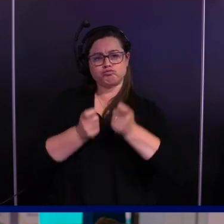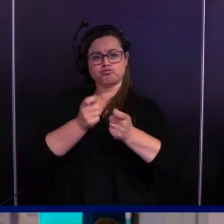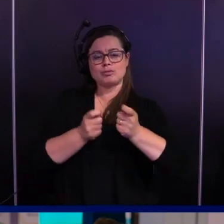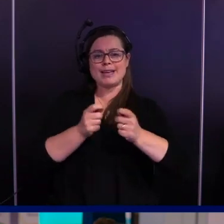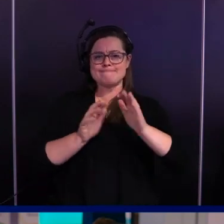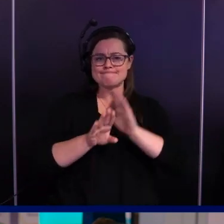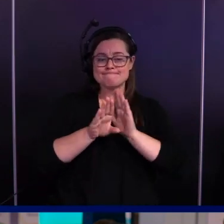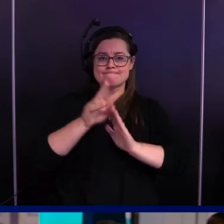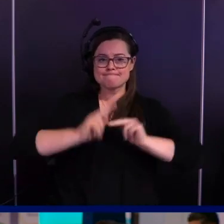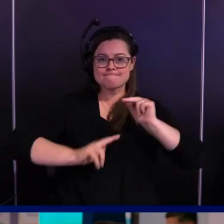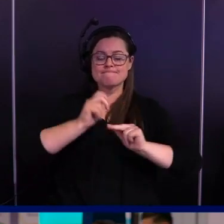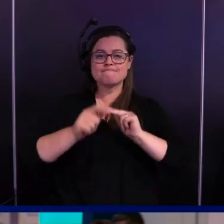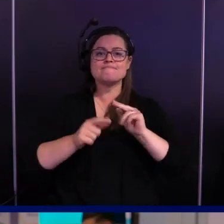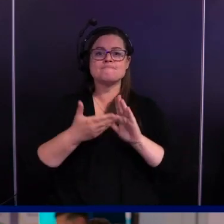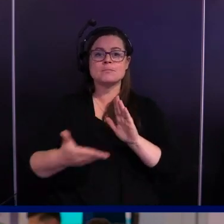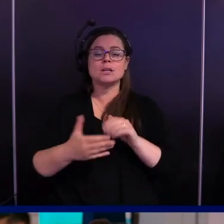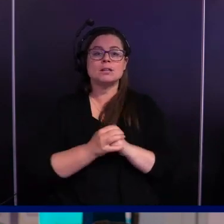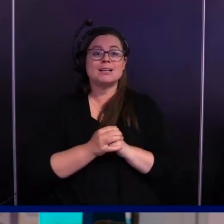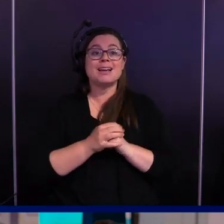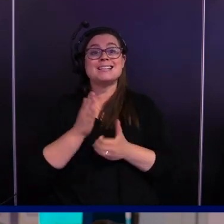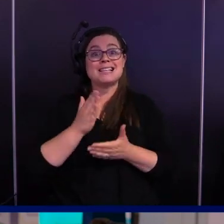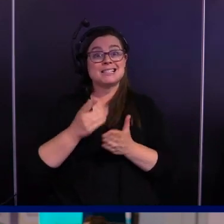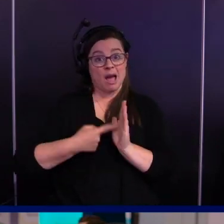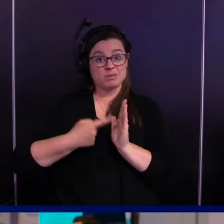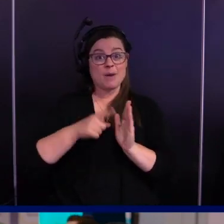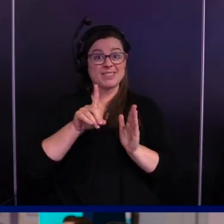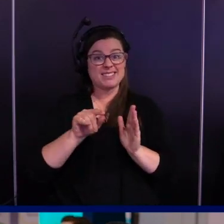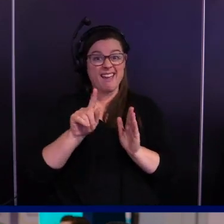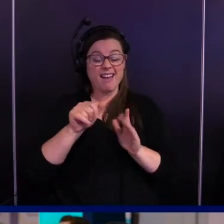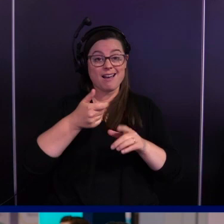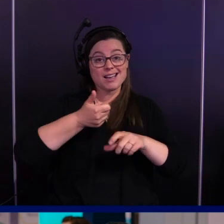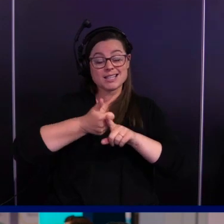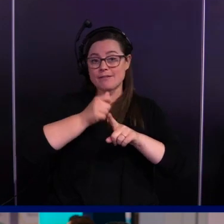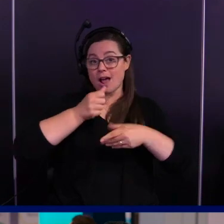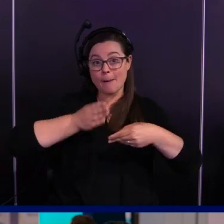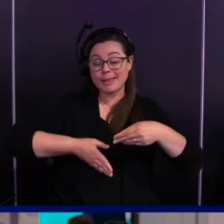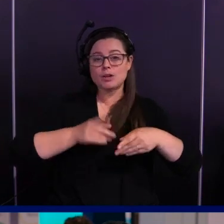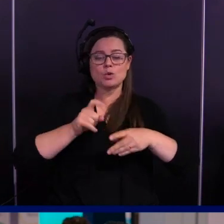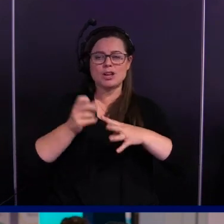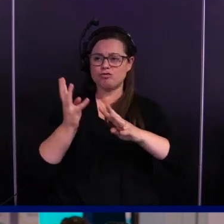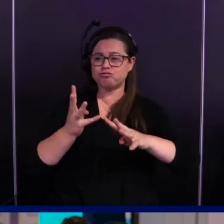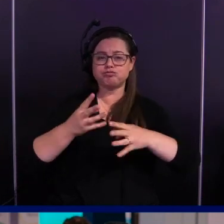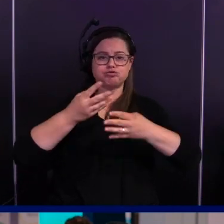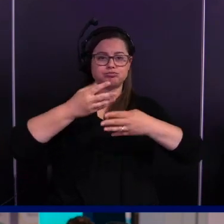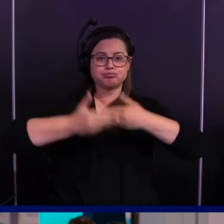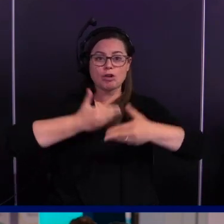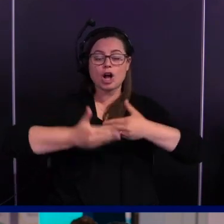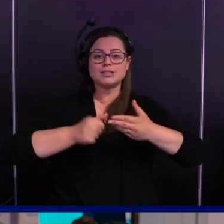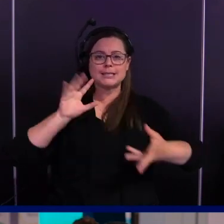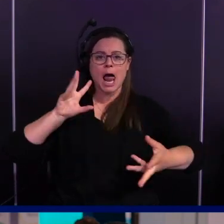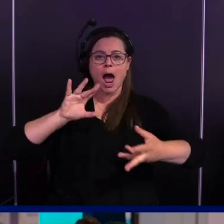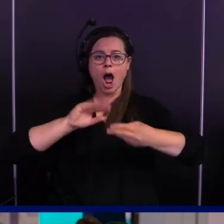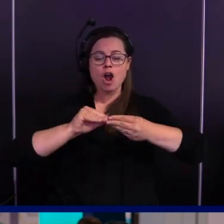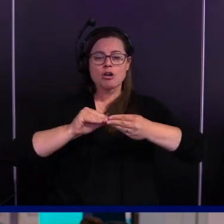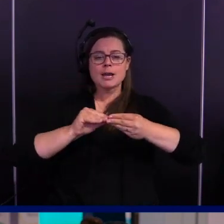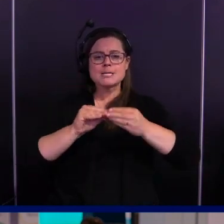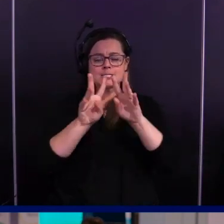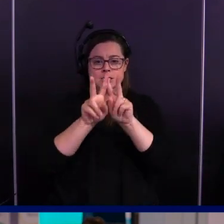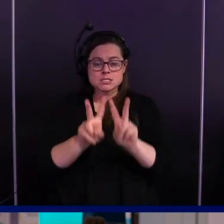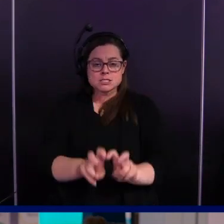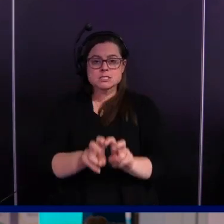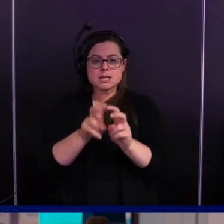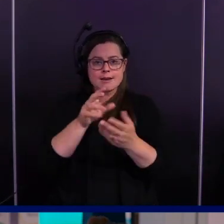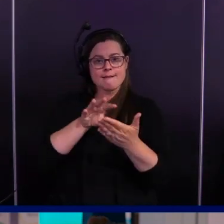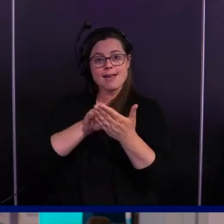again, sometimes you get incomplete data, and then you need to process the data, or you need to aggregate the data to derive insight out